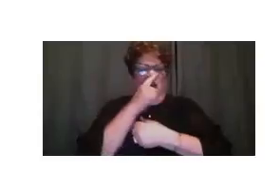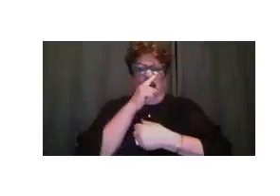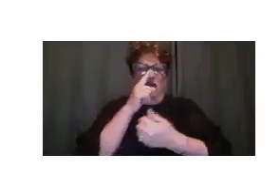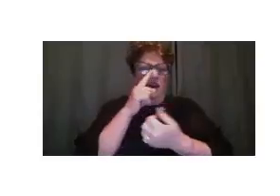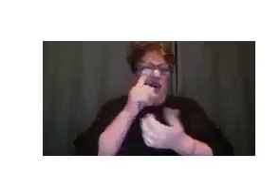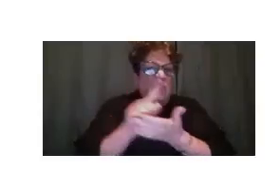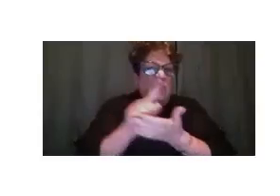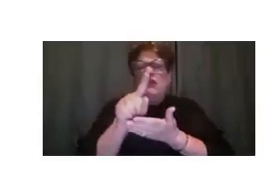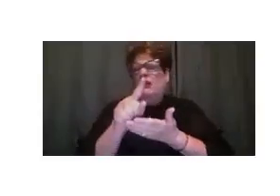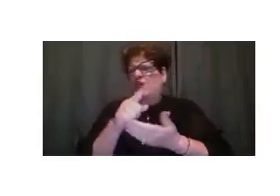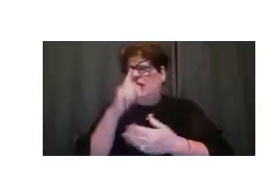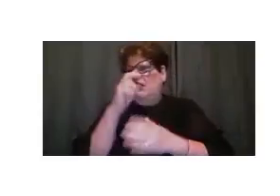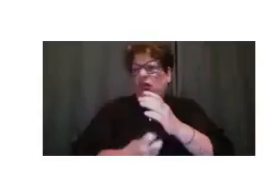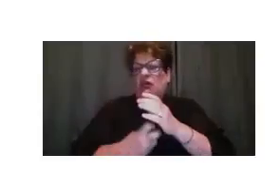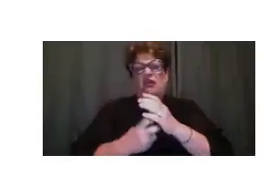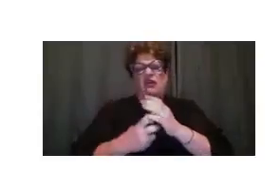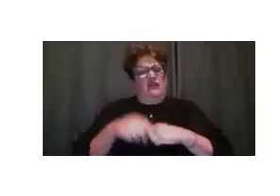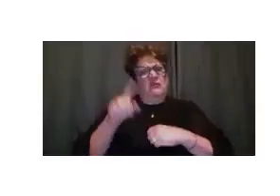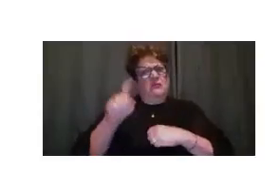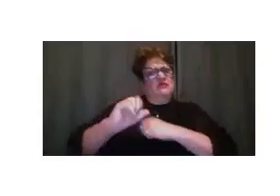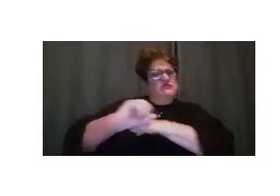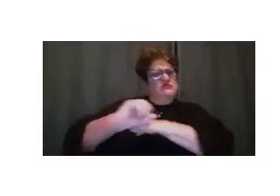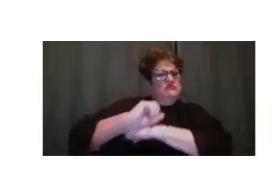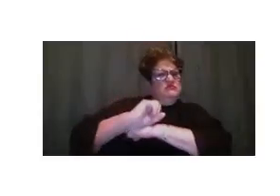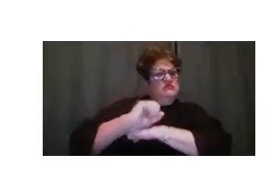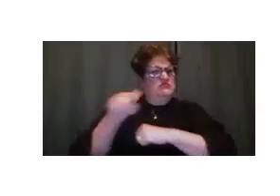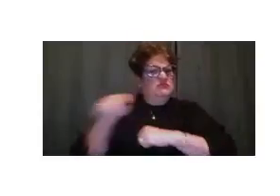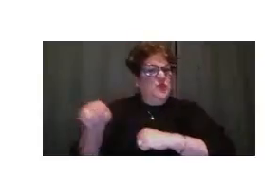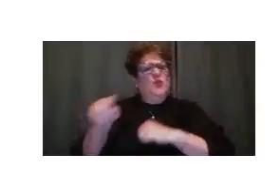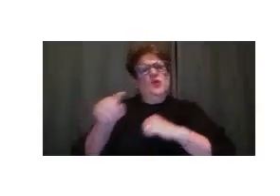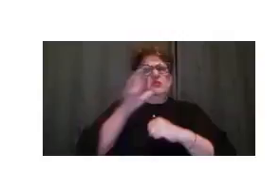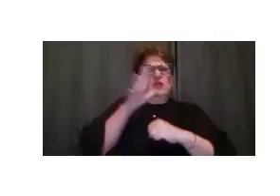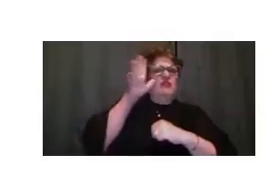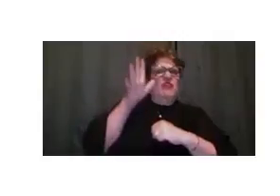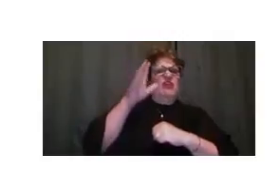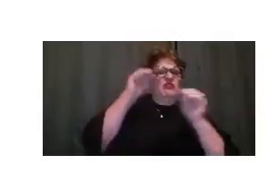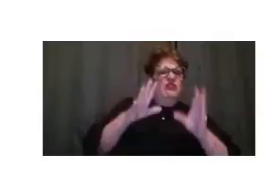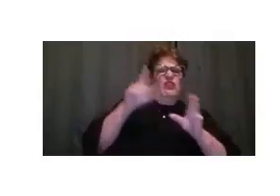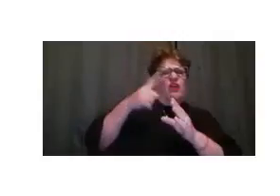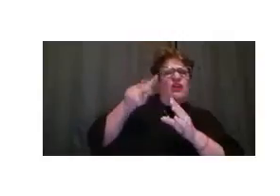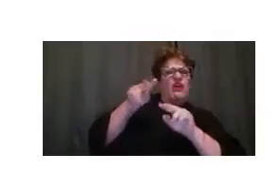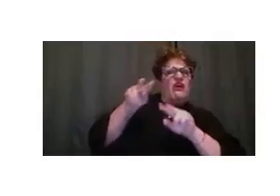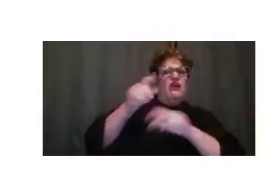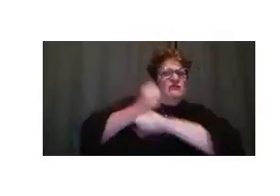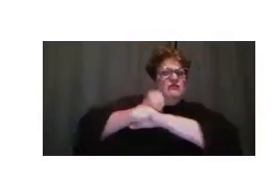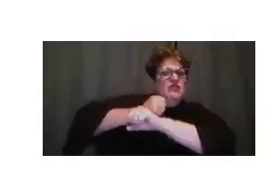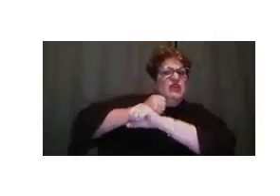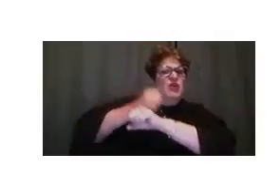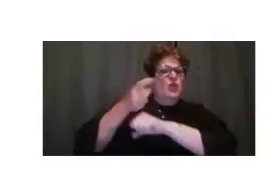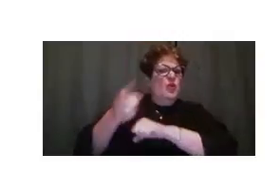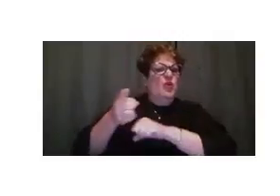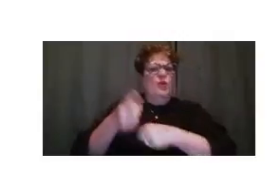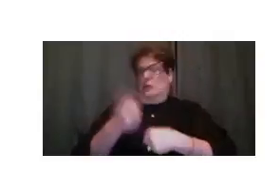to be protected from everyone. They can't have feelings